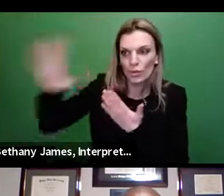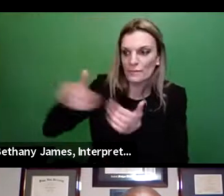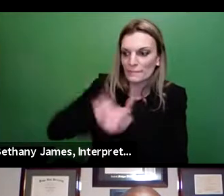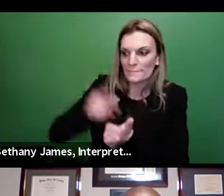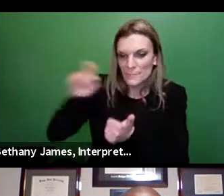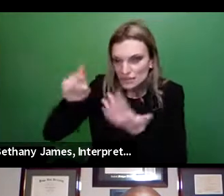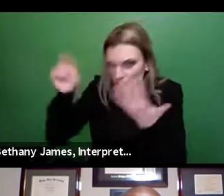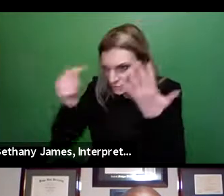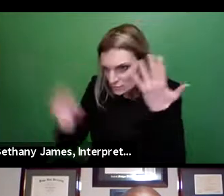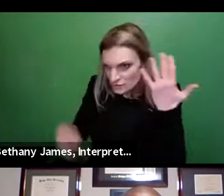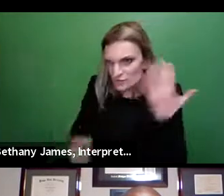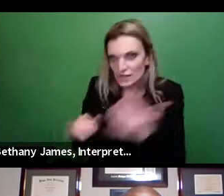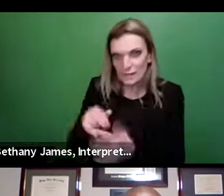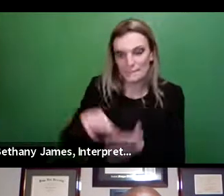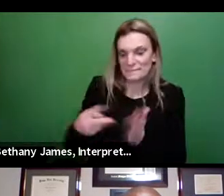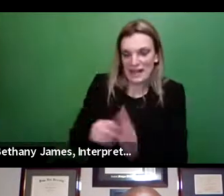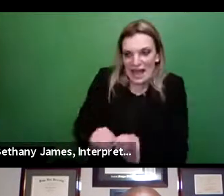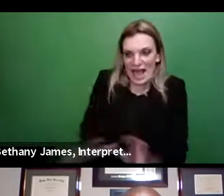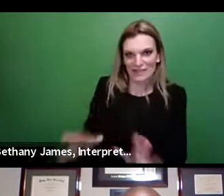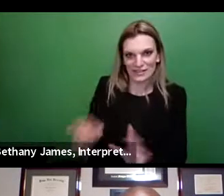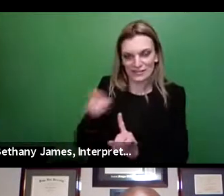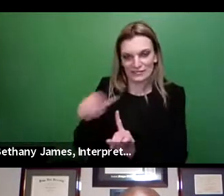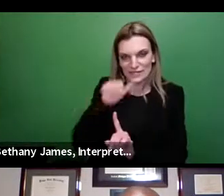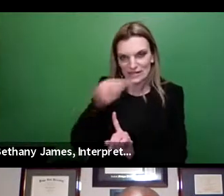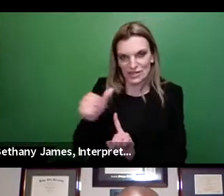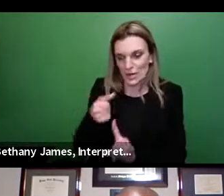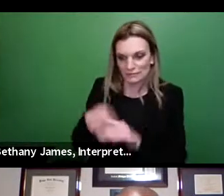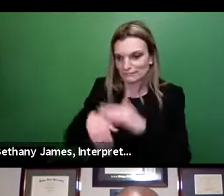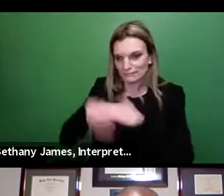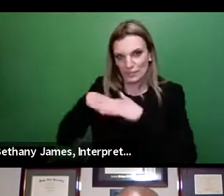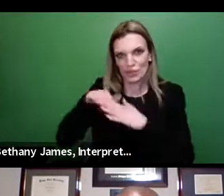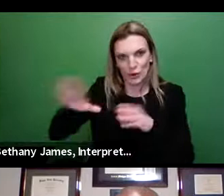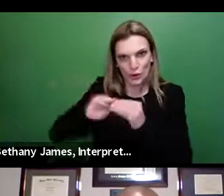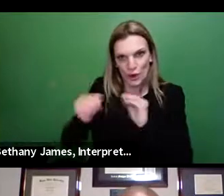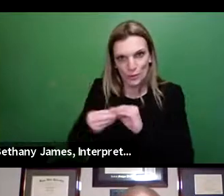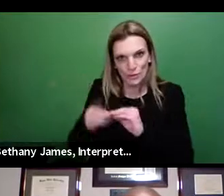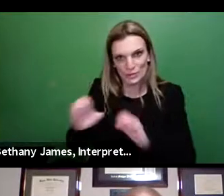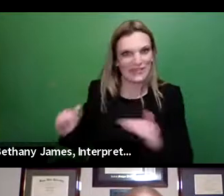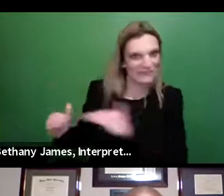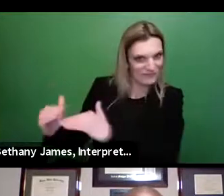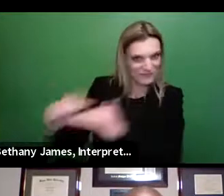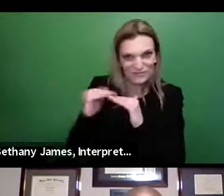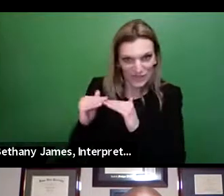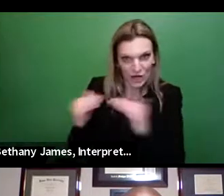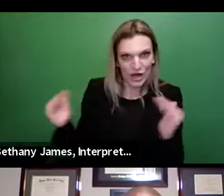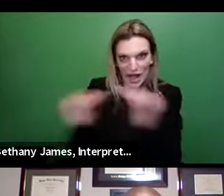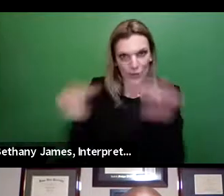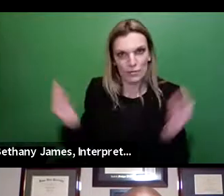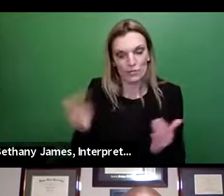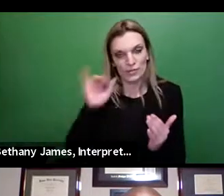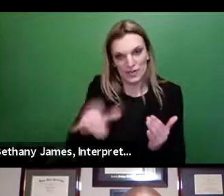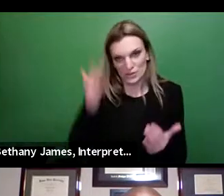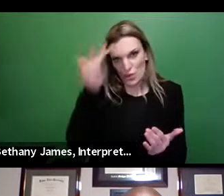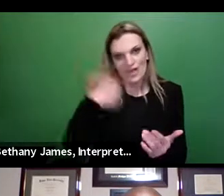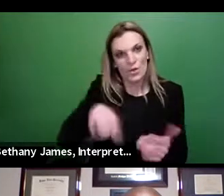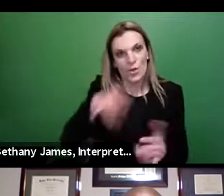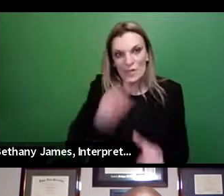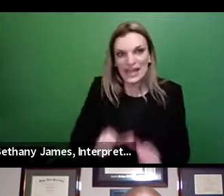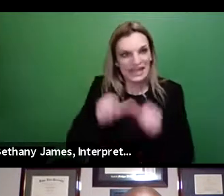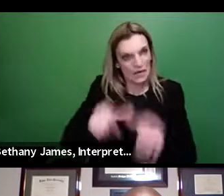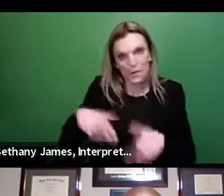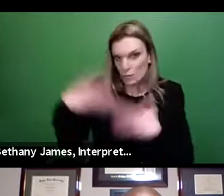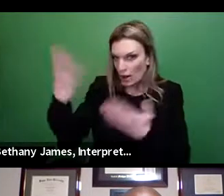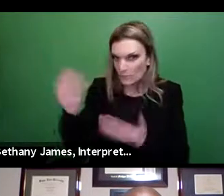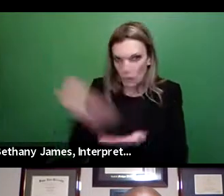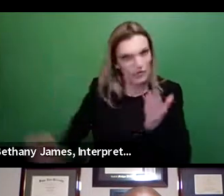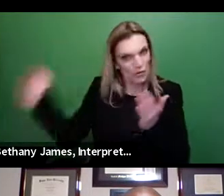it's pretty obvious they're not hitting the numbers that they are encouraged to hit to be fair and equitable. So this is why this is going to continue to be brought up almost